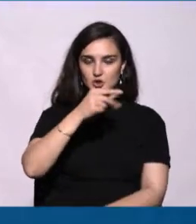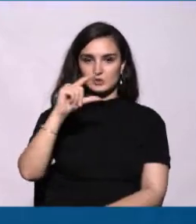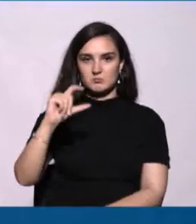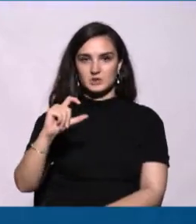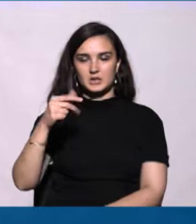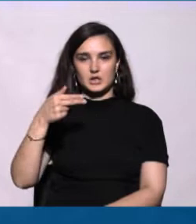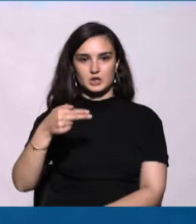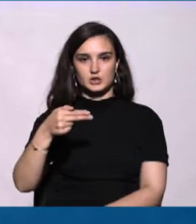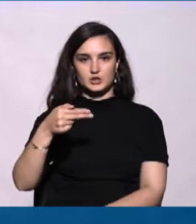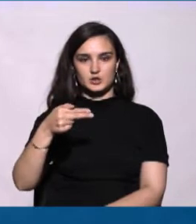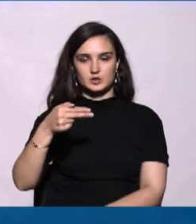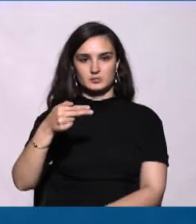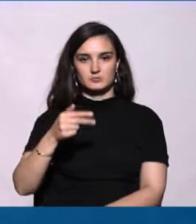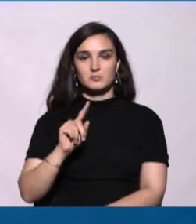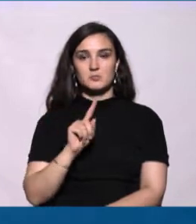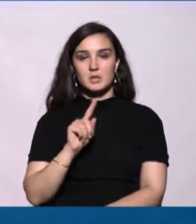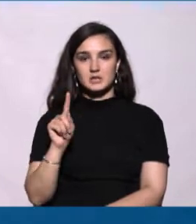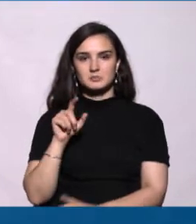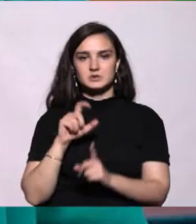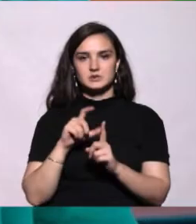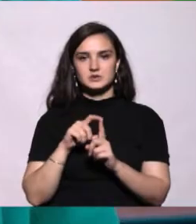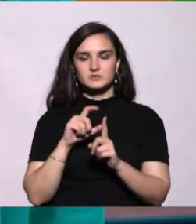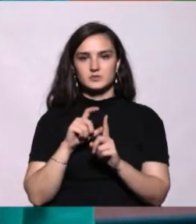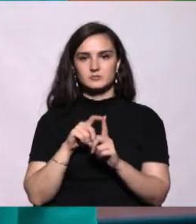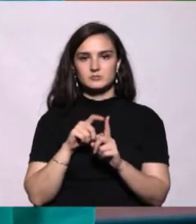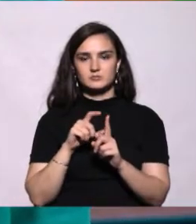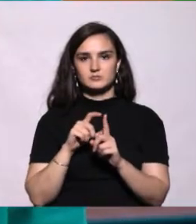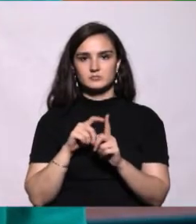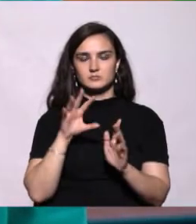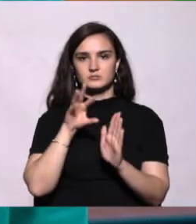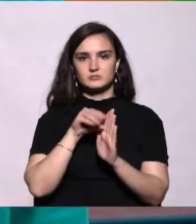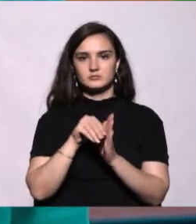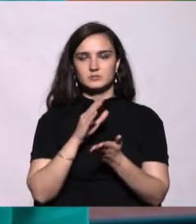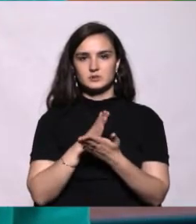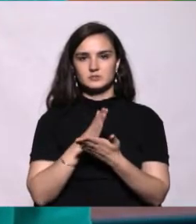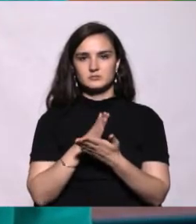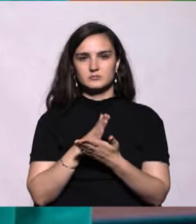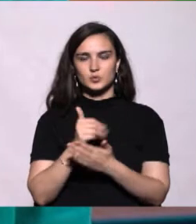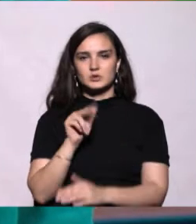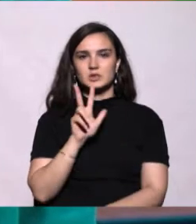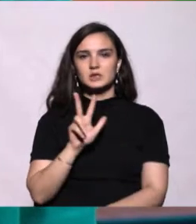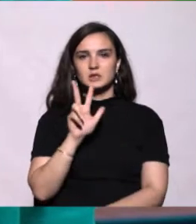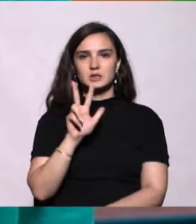small h. But in the word, we pronounce this letter as